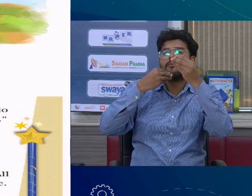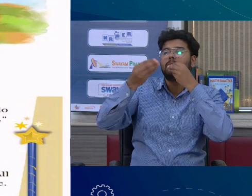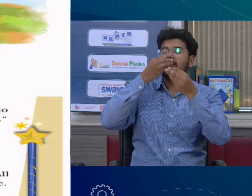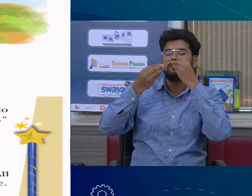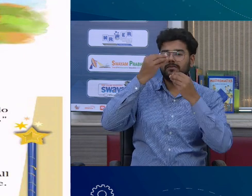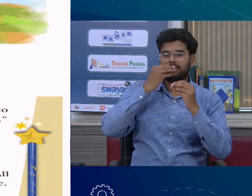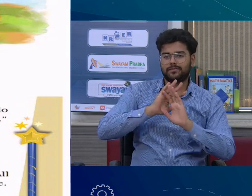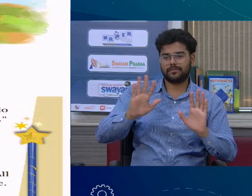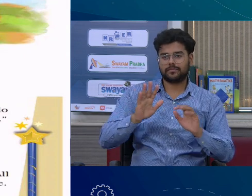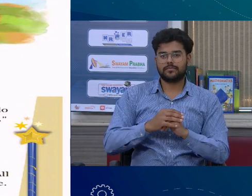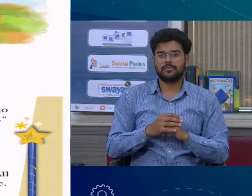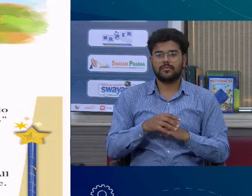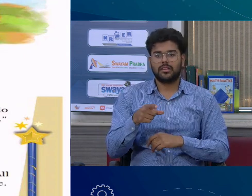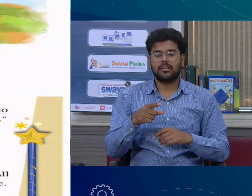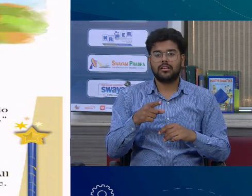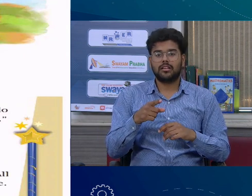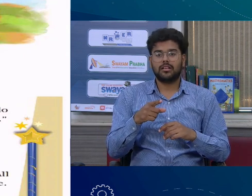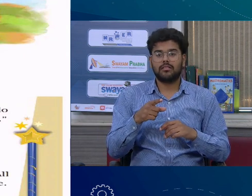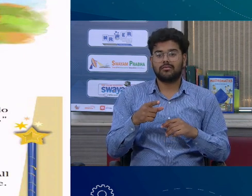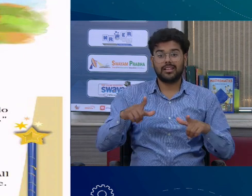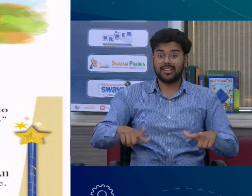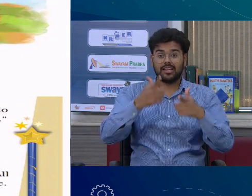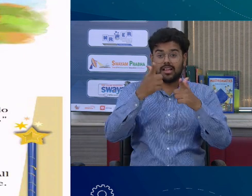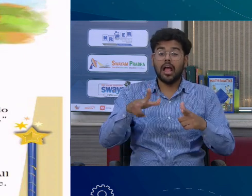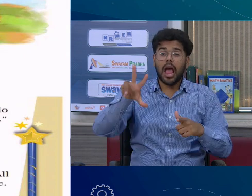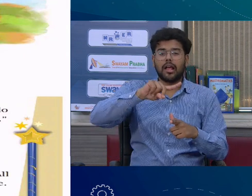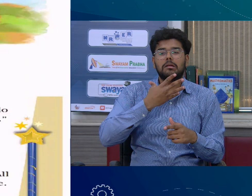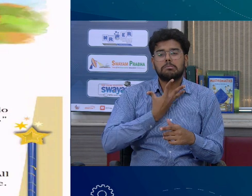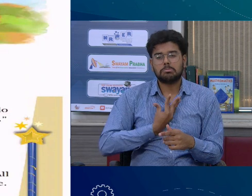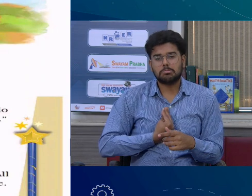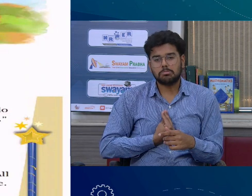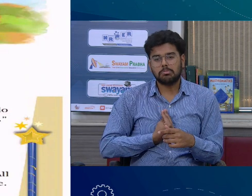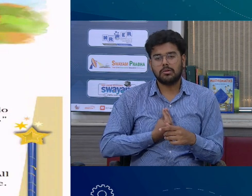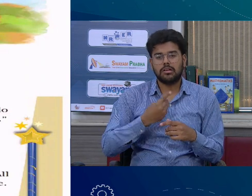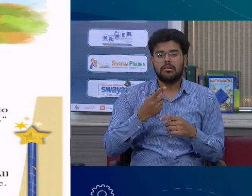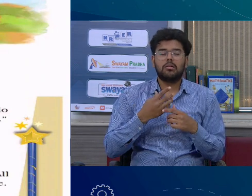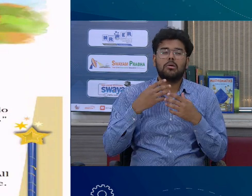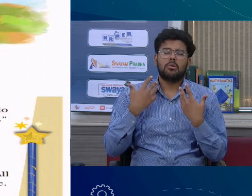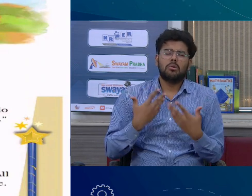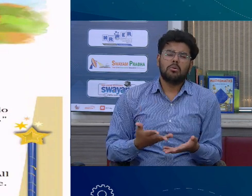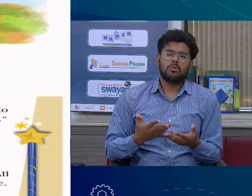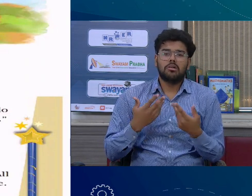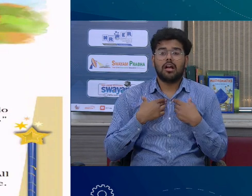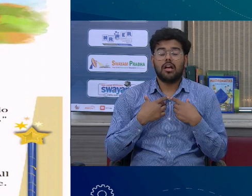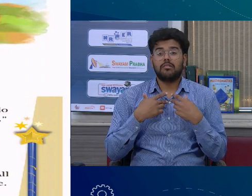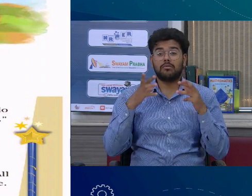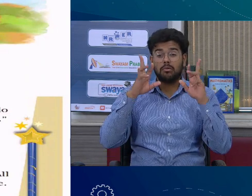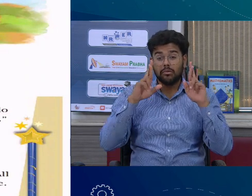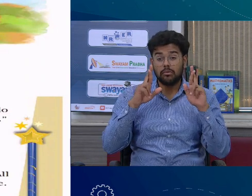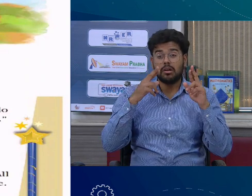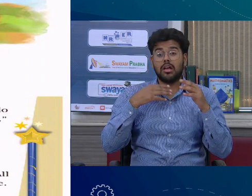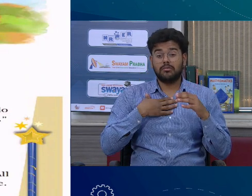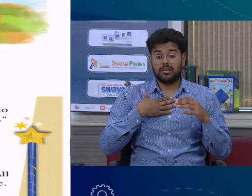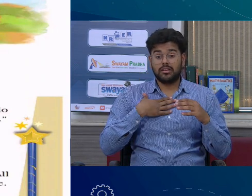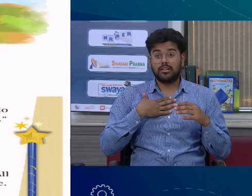So of course the sad the tree became sad again. Oh dear, said the fir tree, I wish I had gold